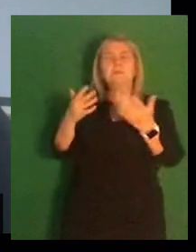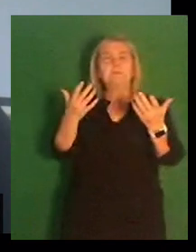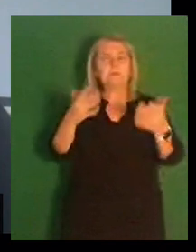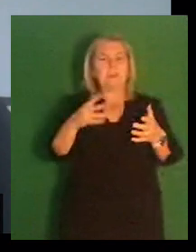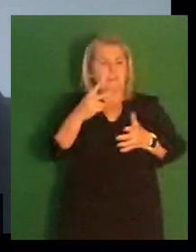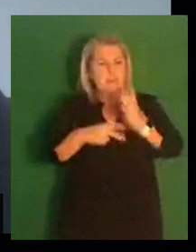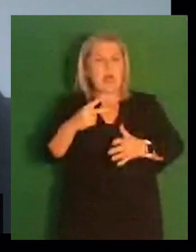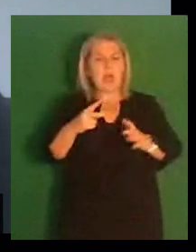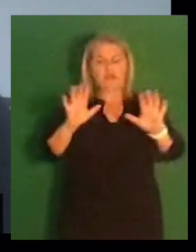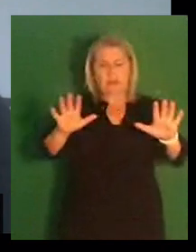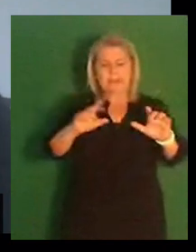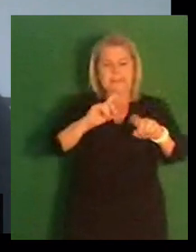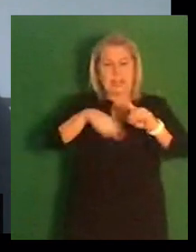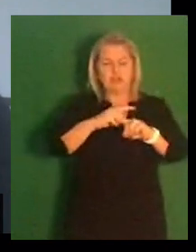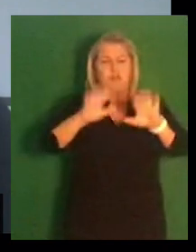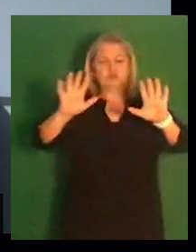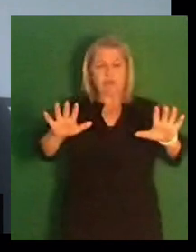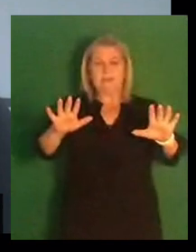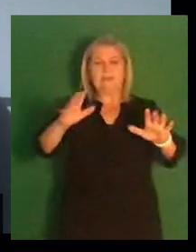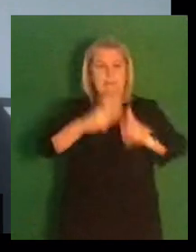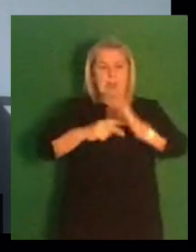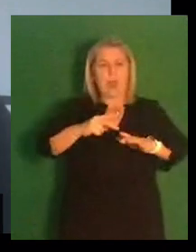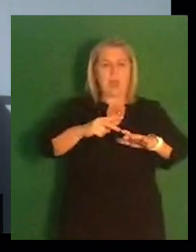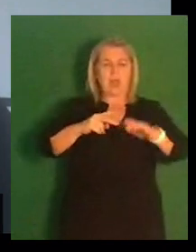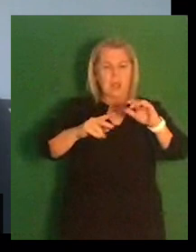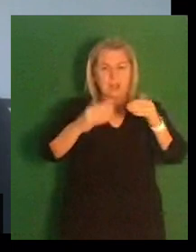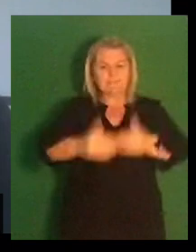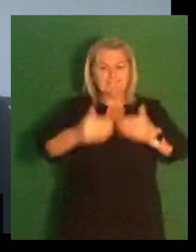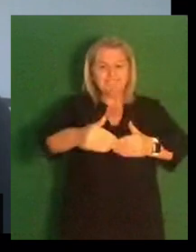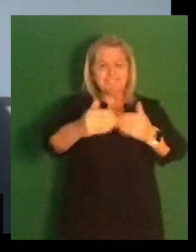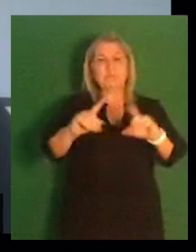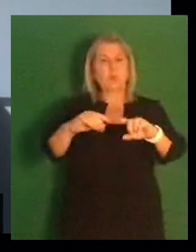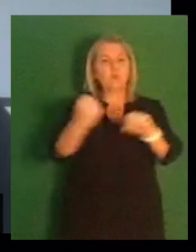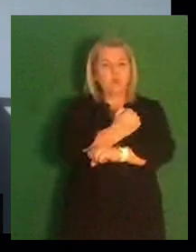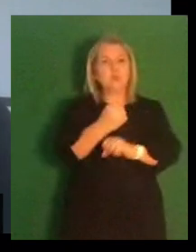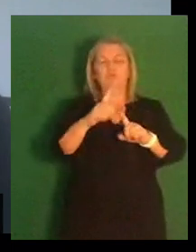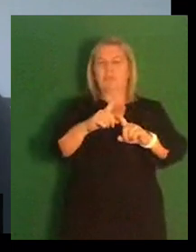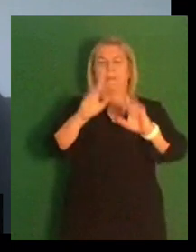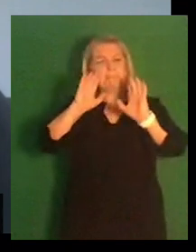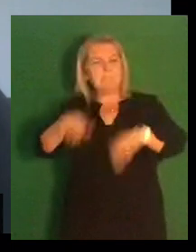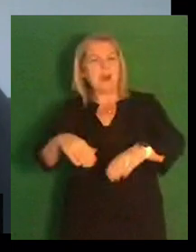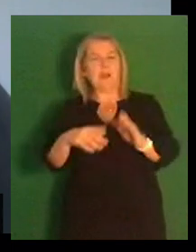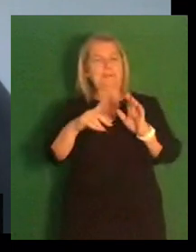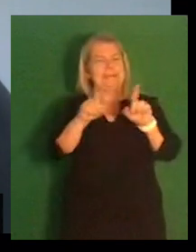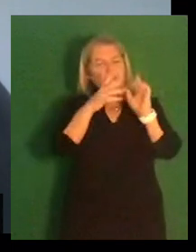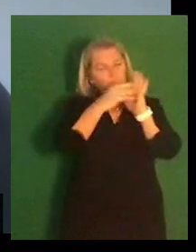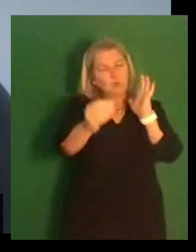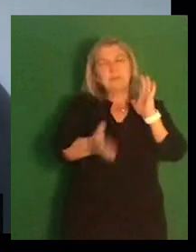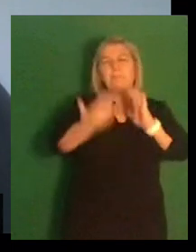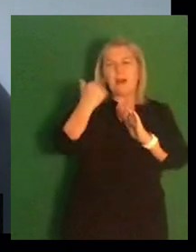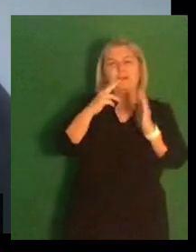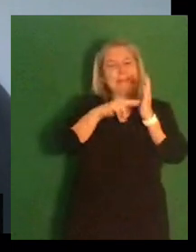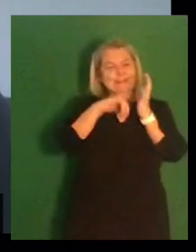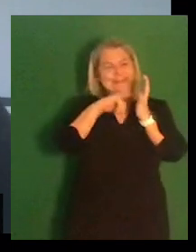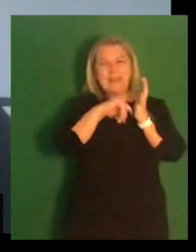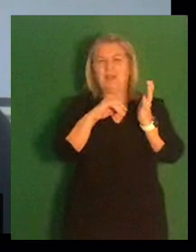year as though I was kind of going back to the National Theatre of Scotland model from before. And we